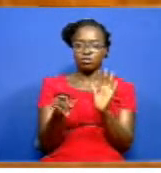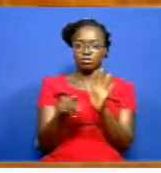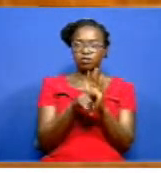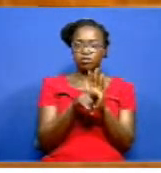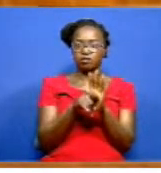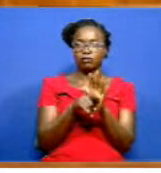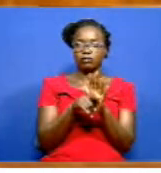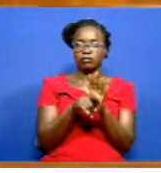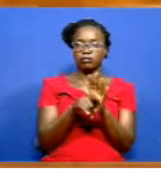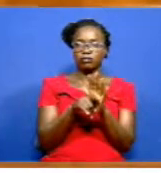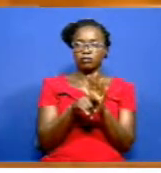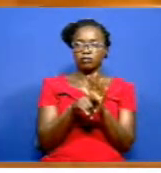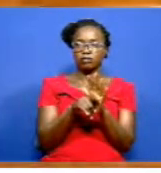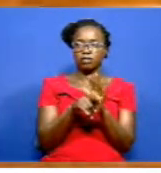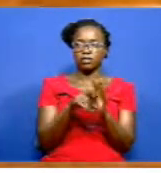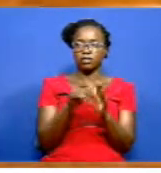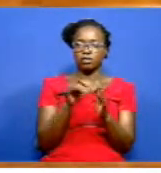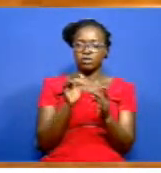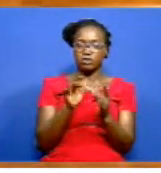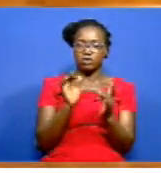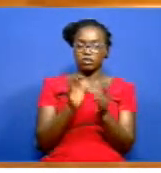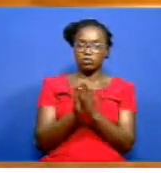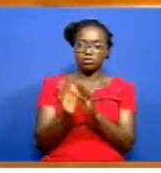testing. 7,